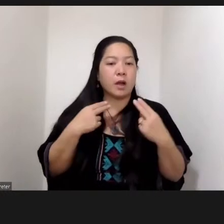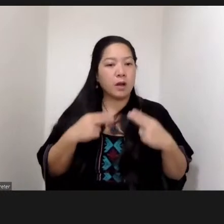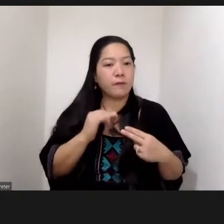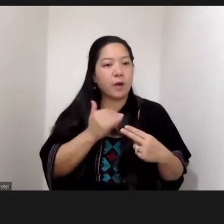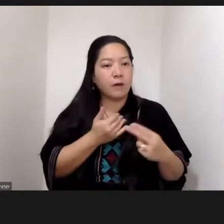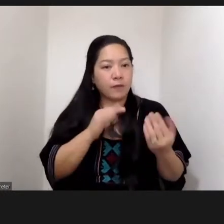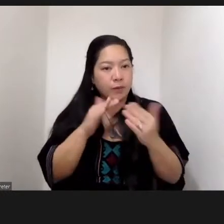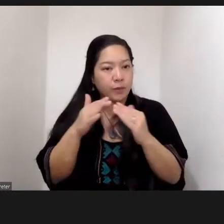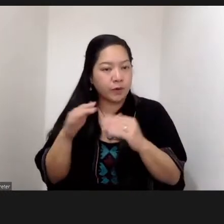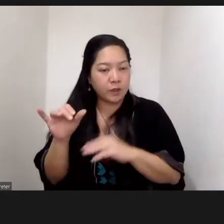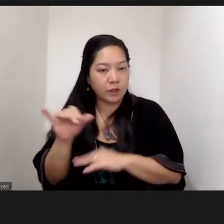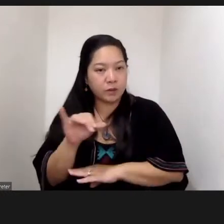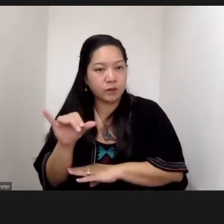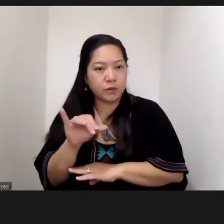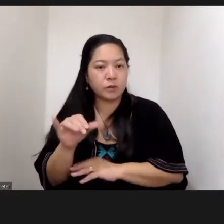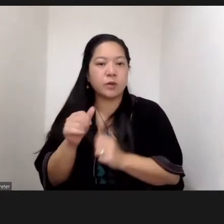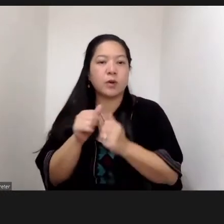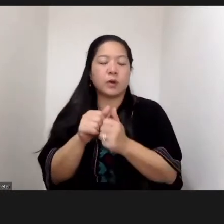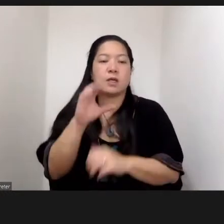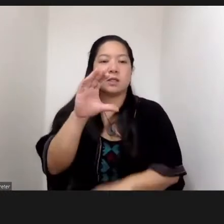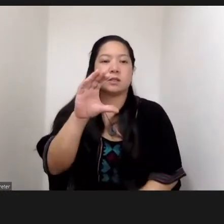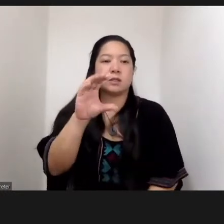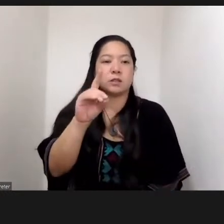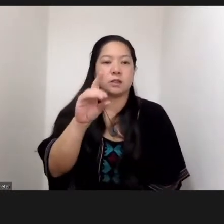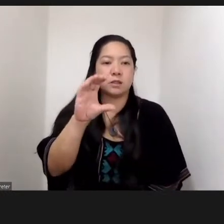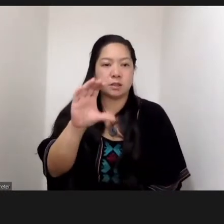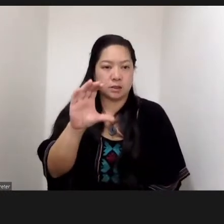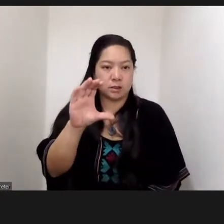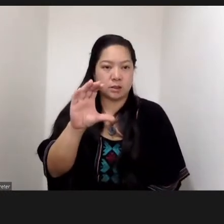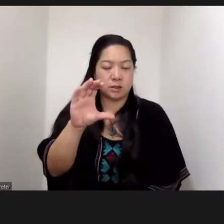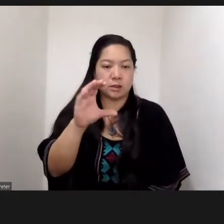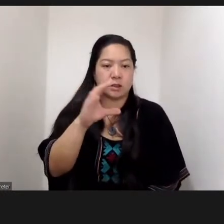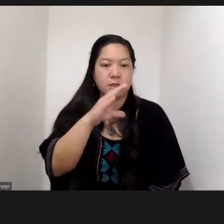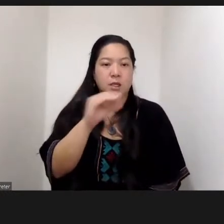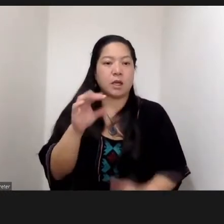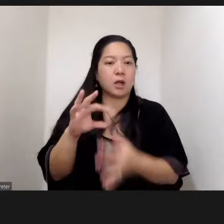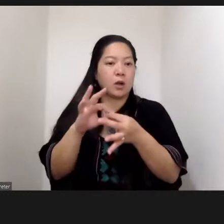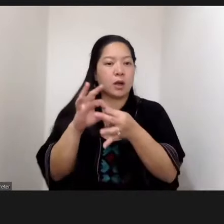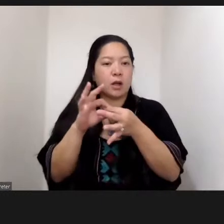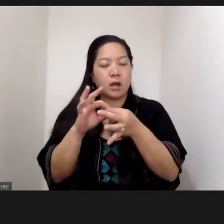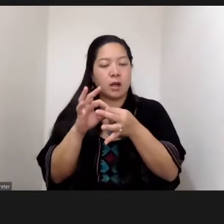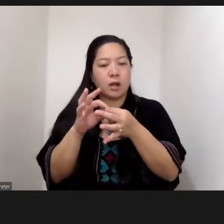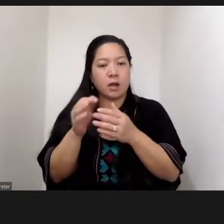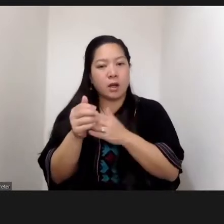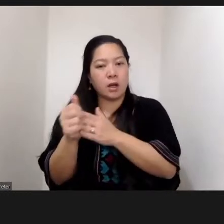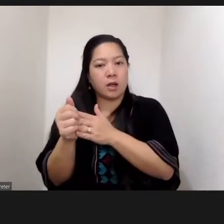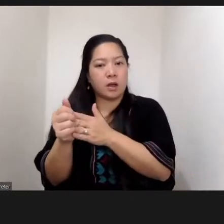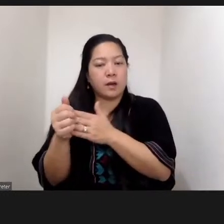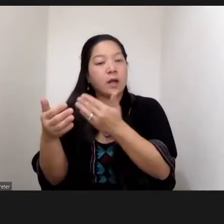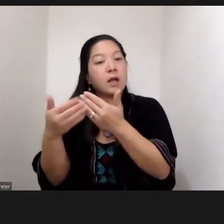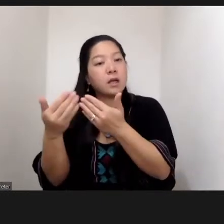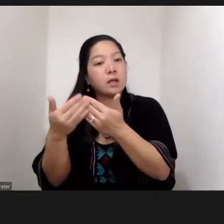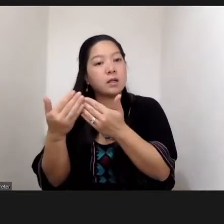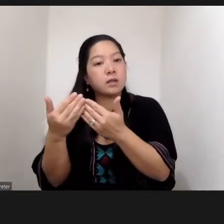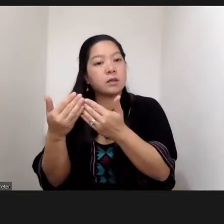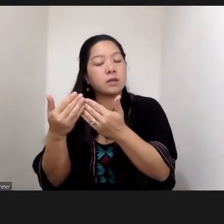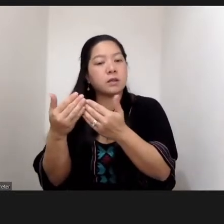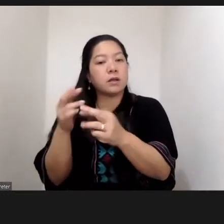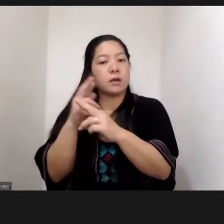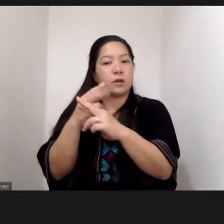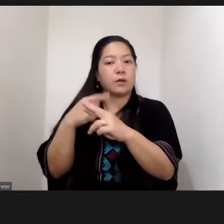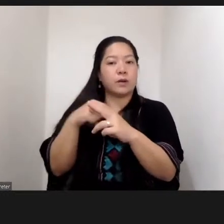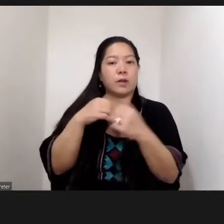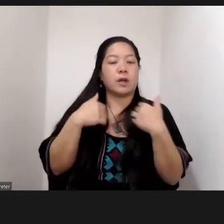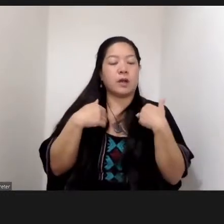community. With the CDC metrics and corresponding guidance for easing of restrictions, we have an